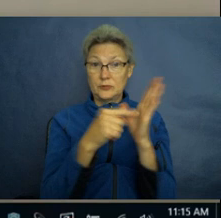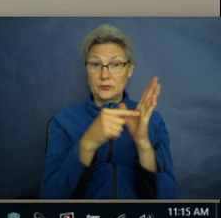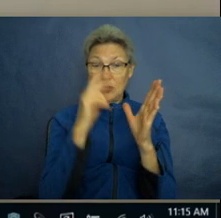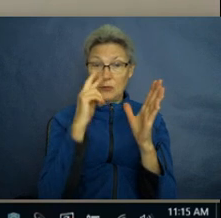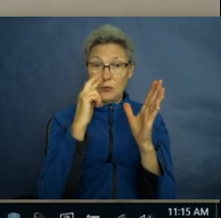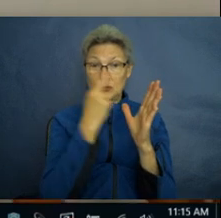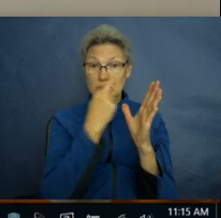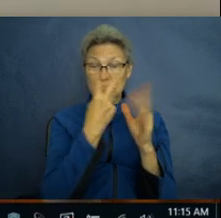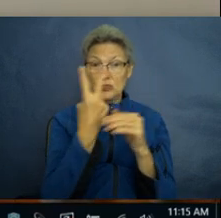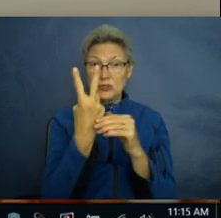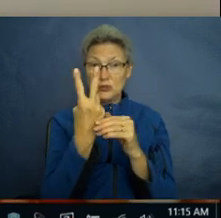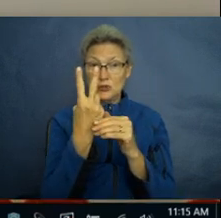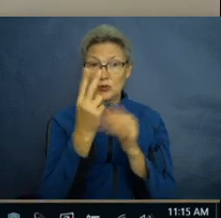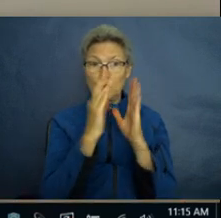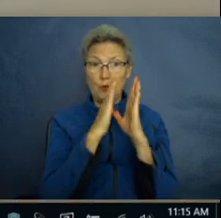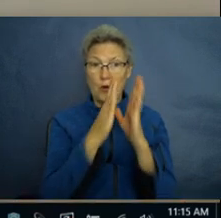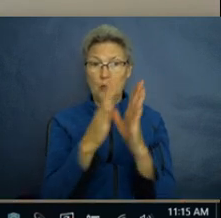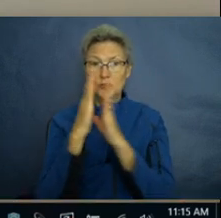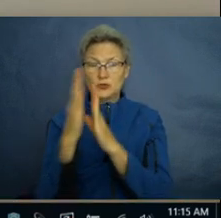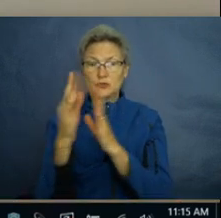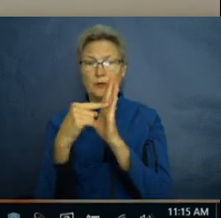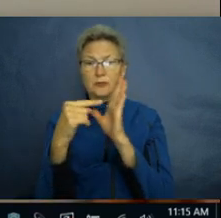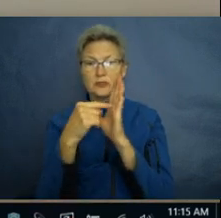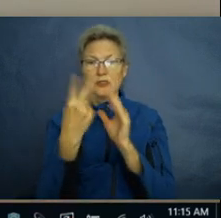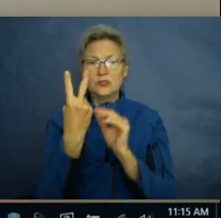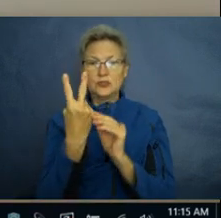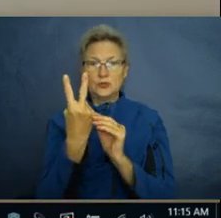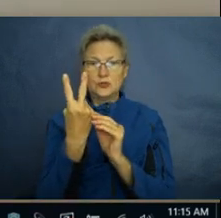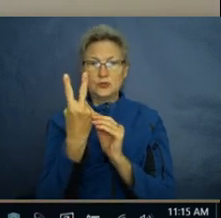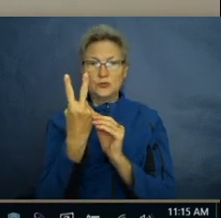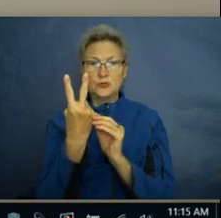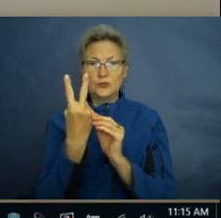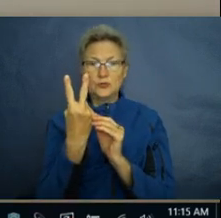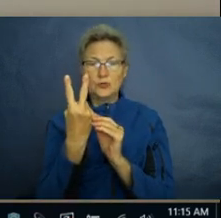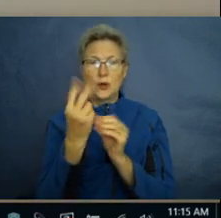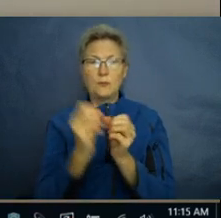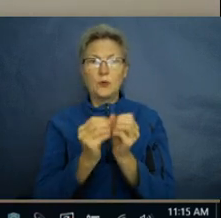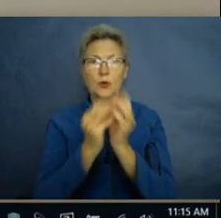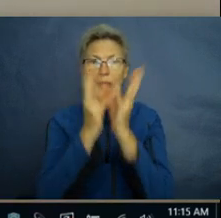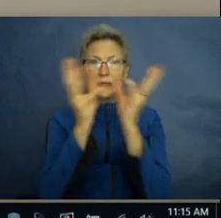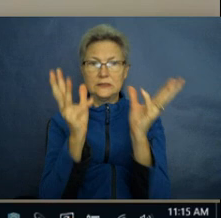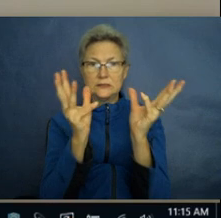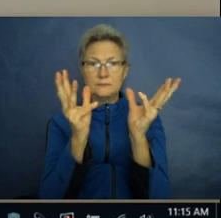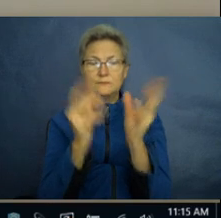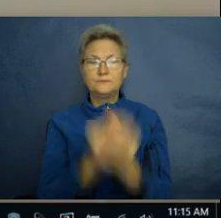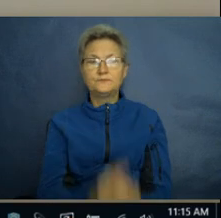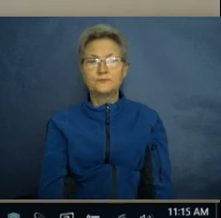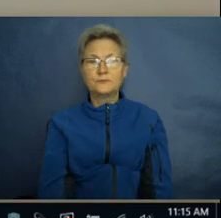roses into 2 rows, which would represent 2 bouquets. Let's see.